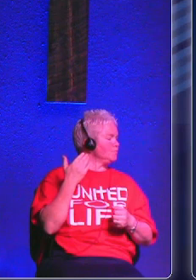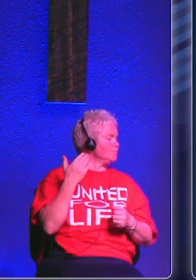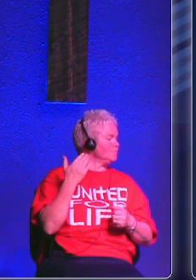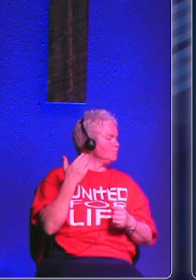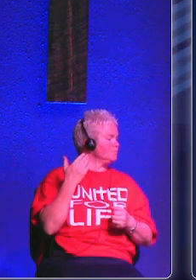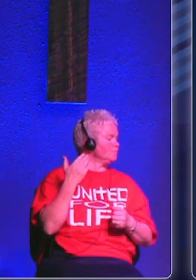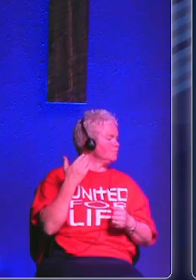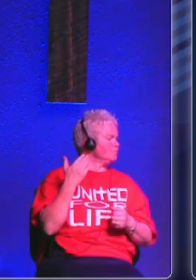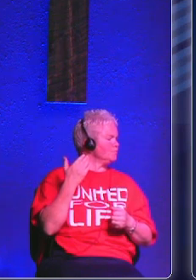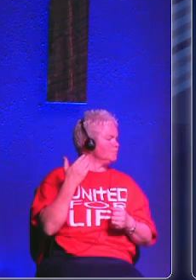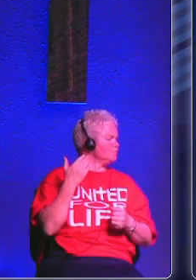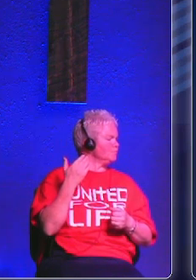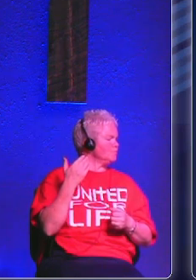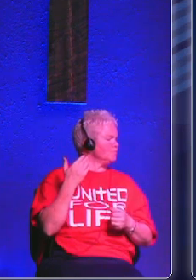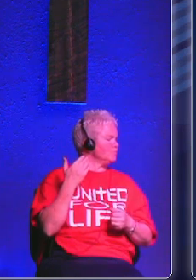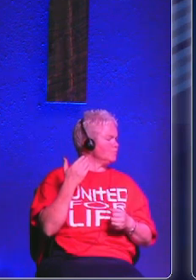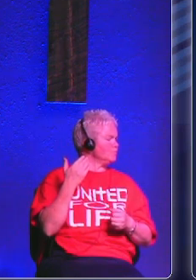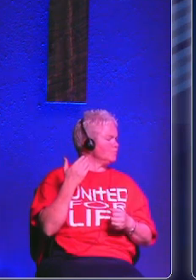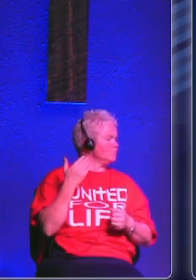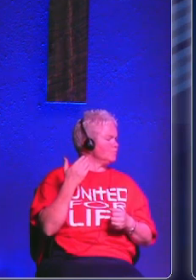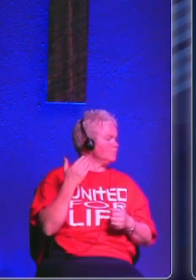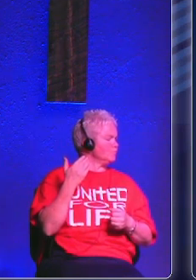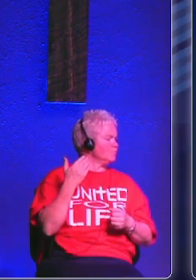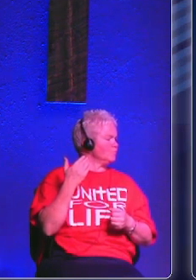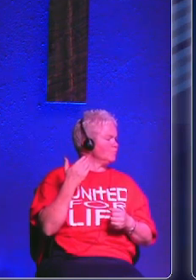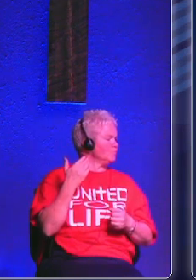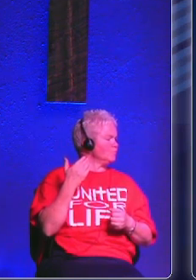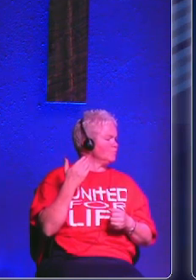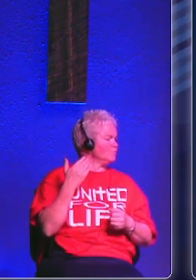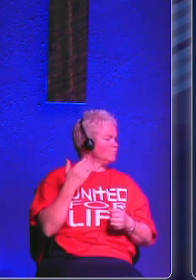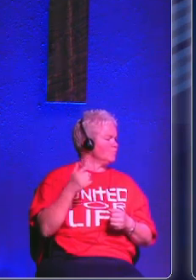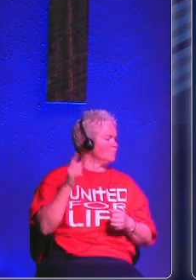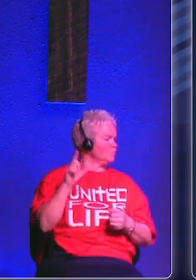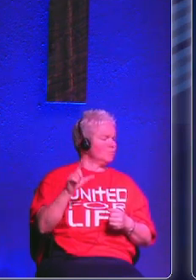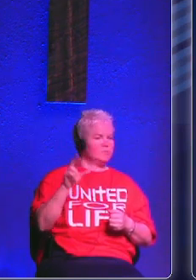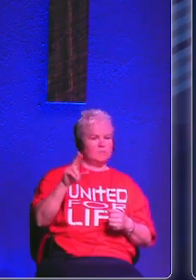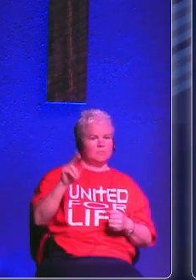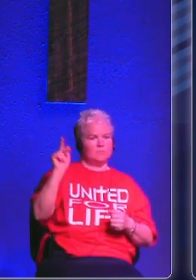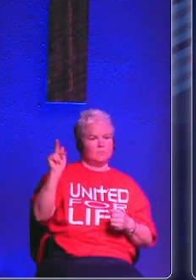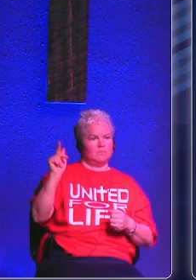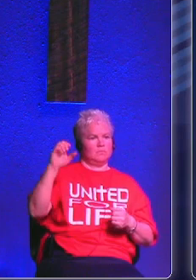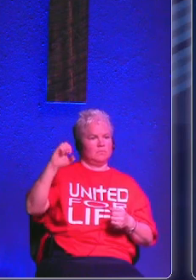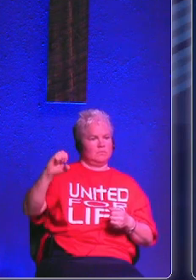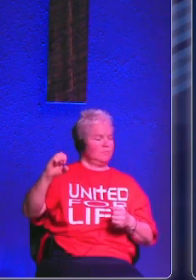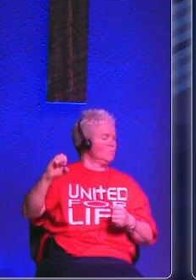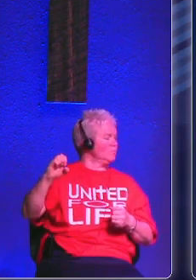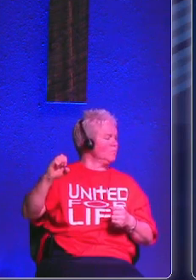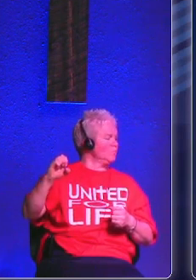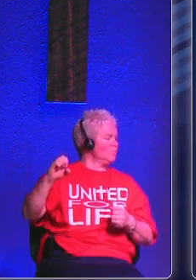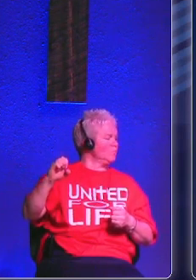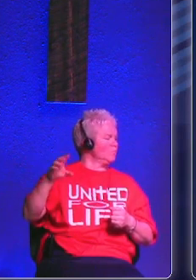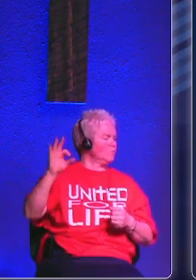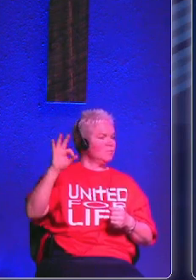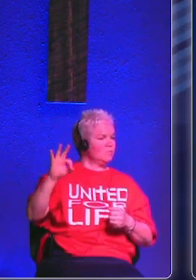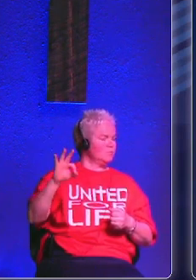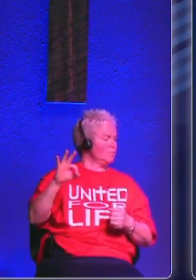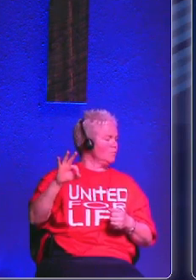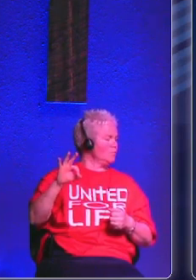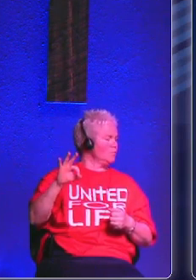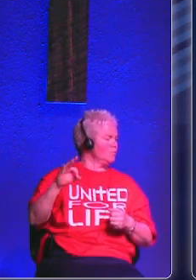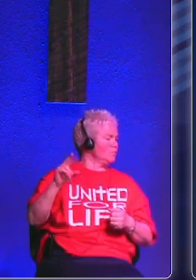verses. These are verses, I didn't put them up. I'm just going to read them to you. Mark them down. That's why I left a spot on your thing for